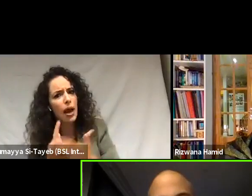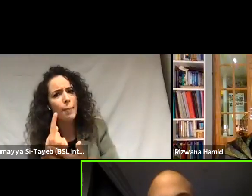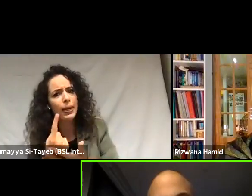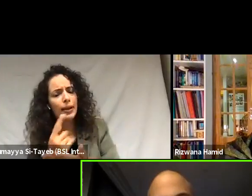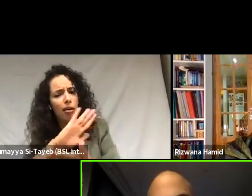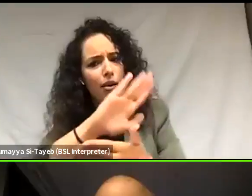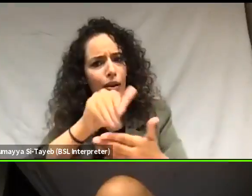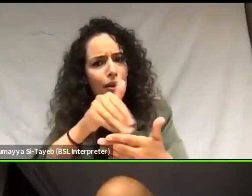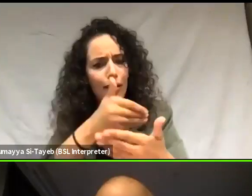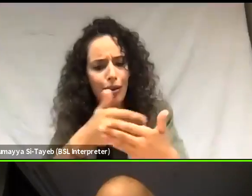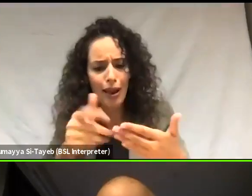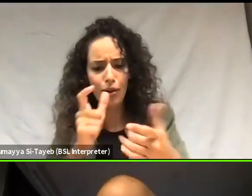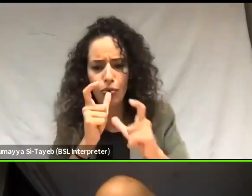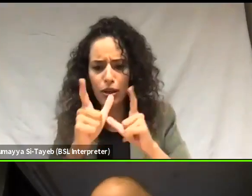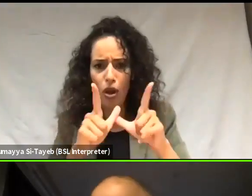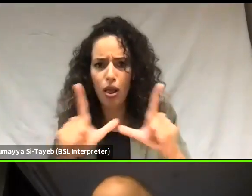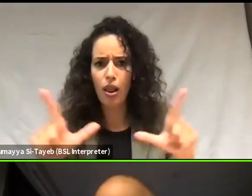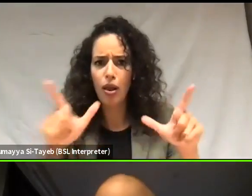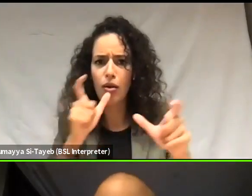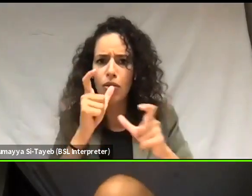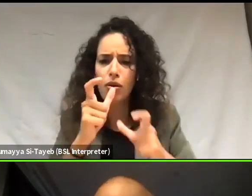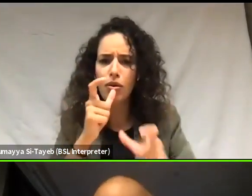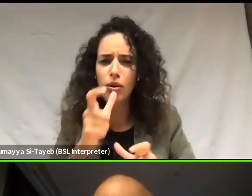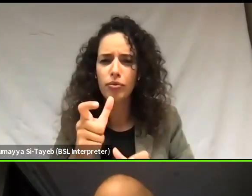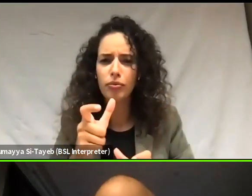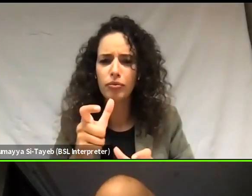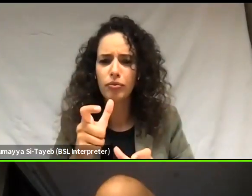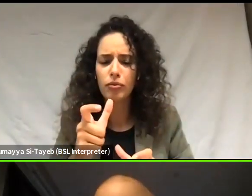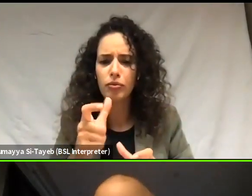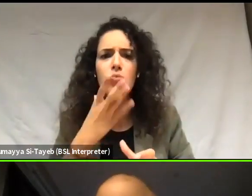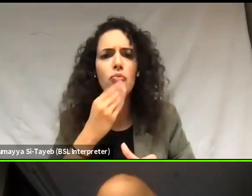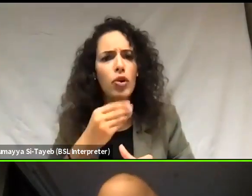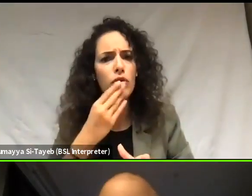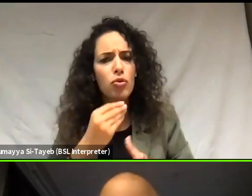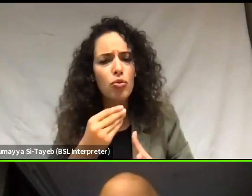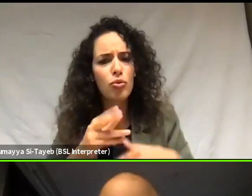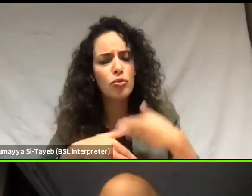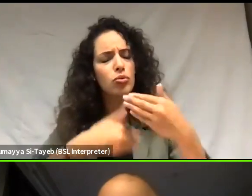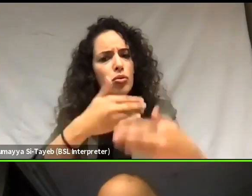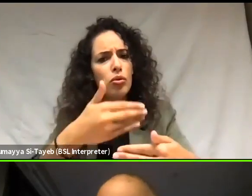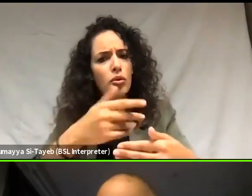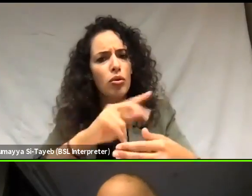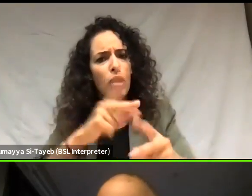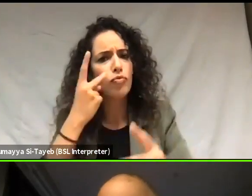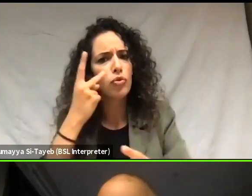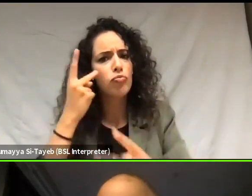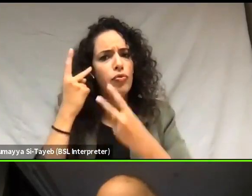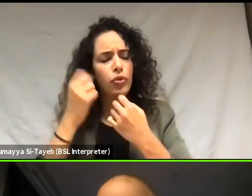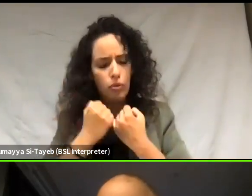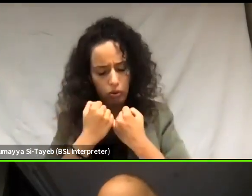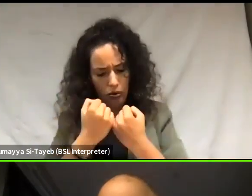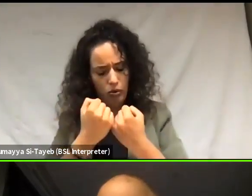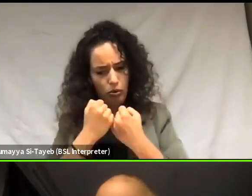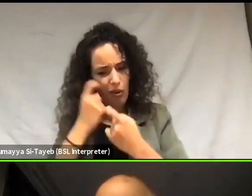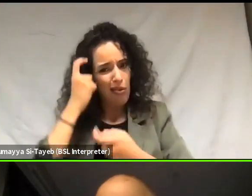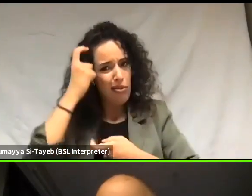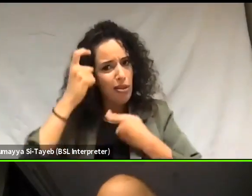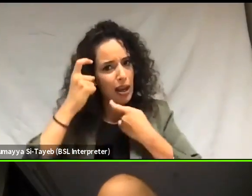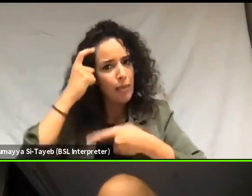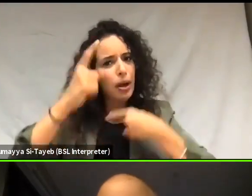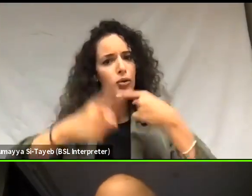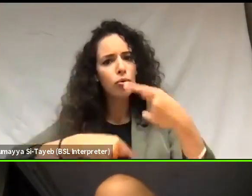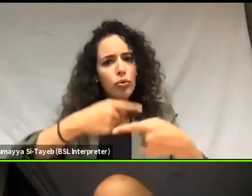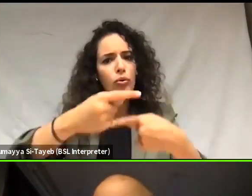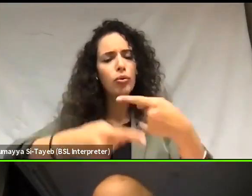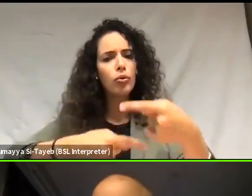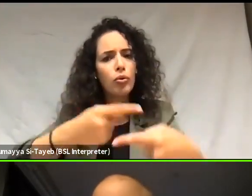is something that we use, you know, we review, we think about all the time. I don't think there is any area